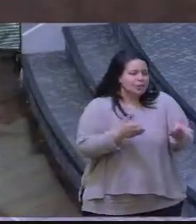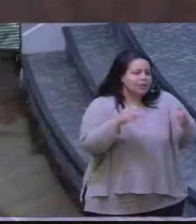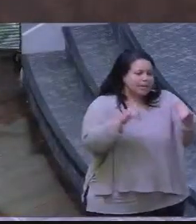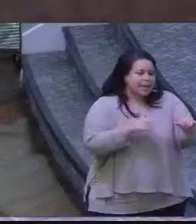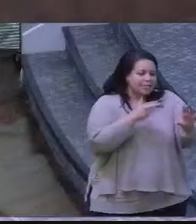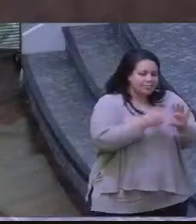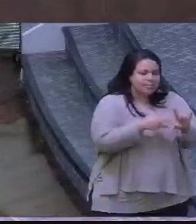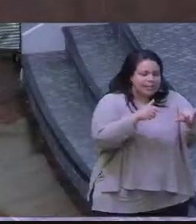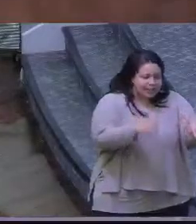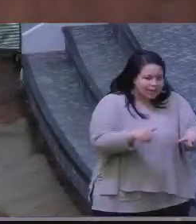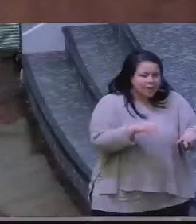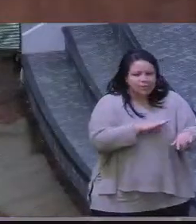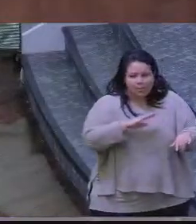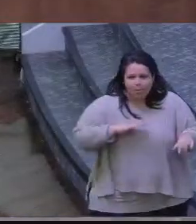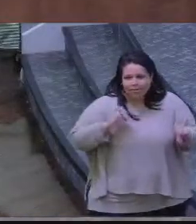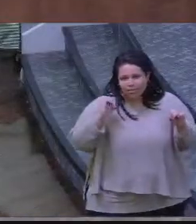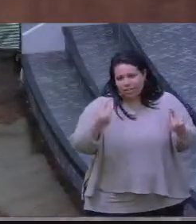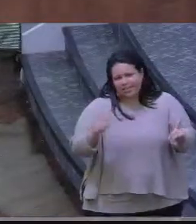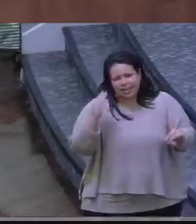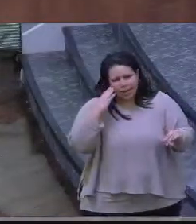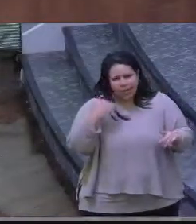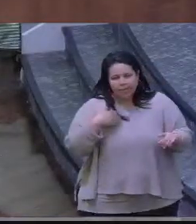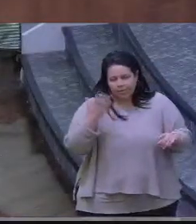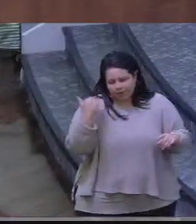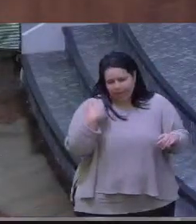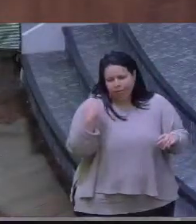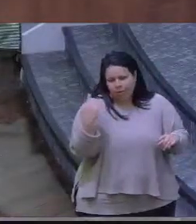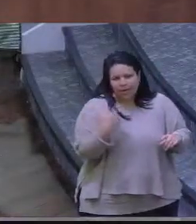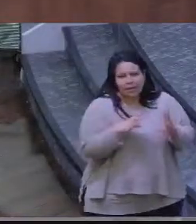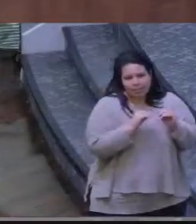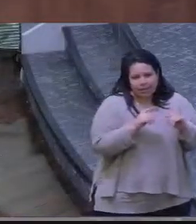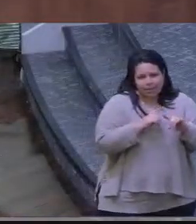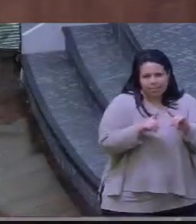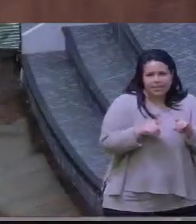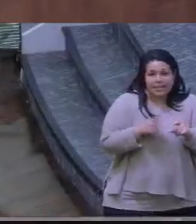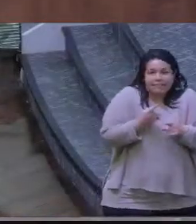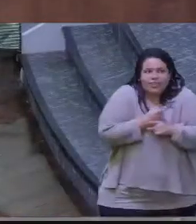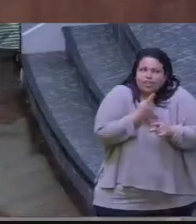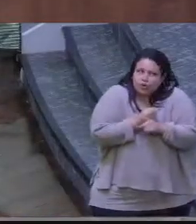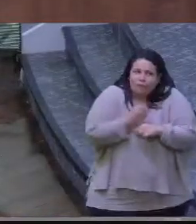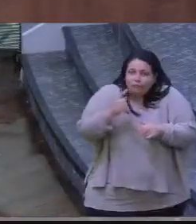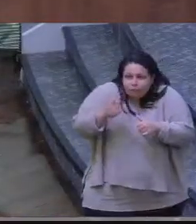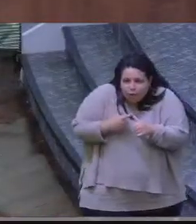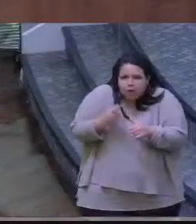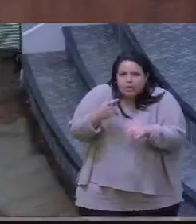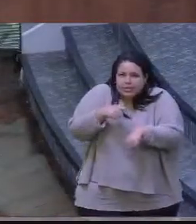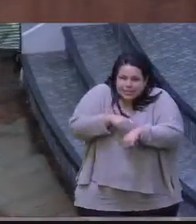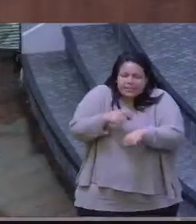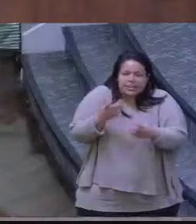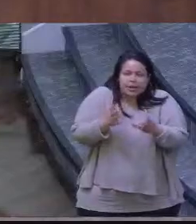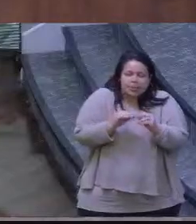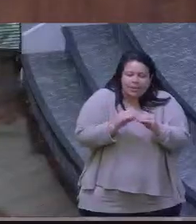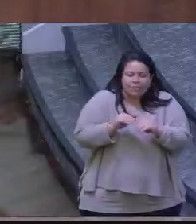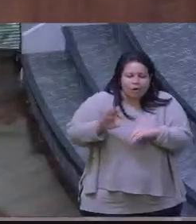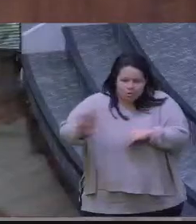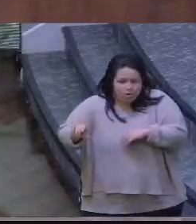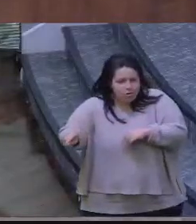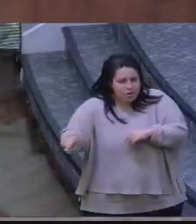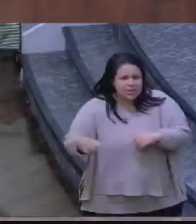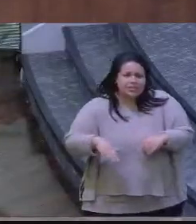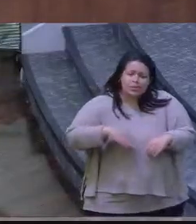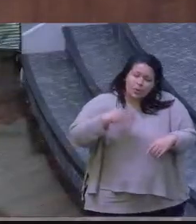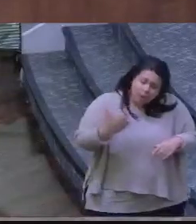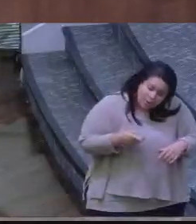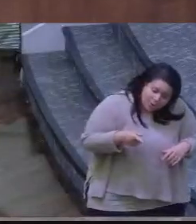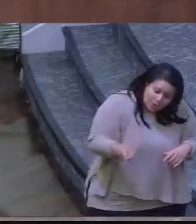had one public meeting, but this is our first official business meeting, and so wanted to welcome you, Ms. Bagby, to